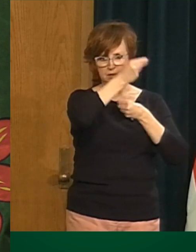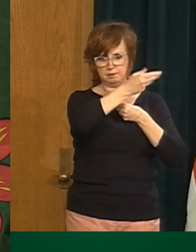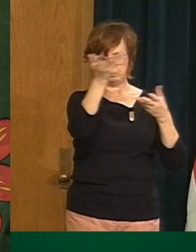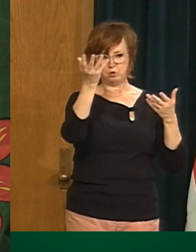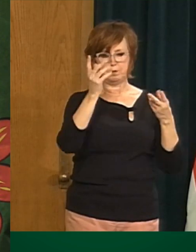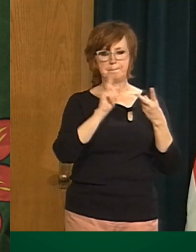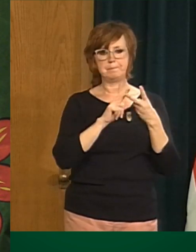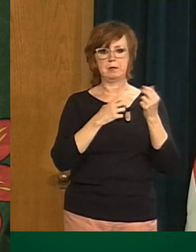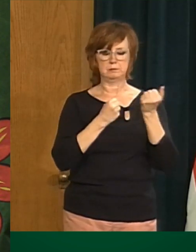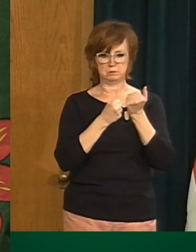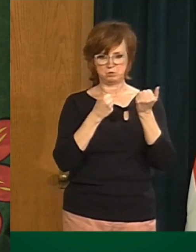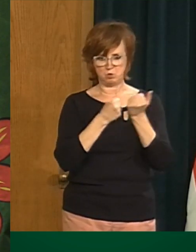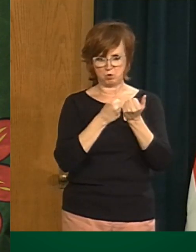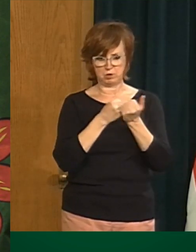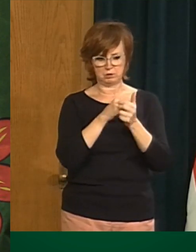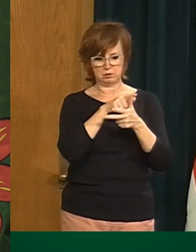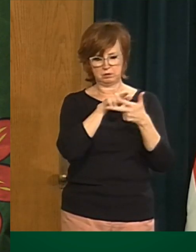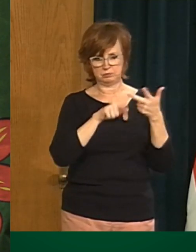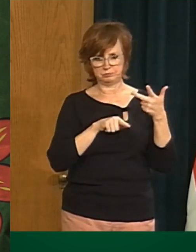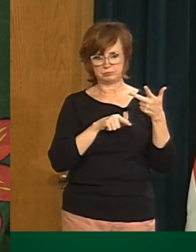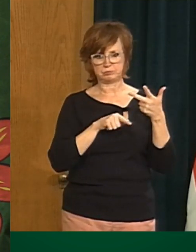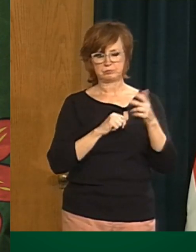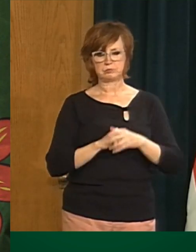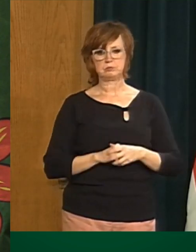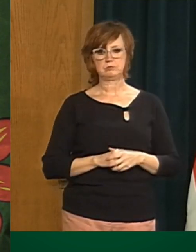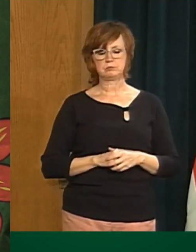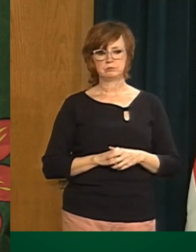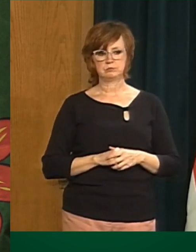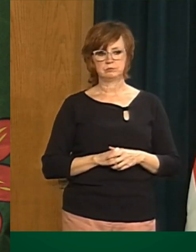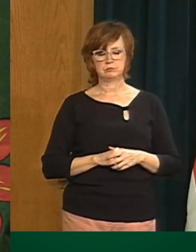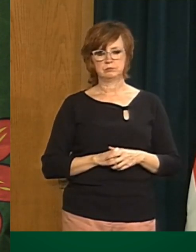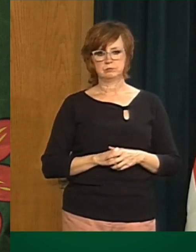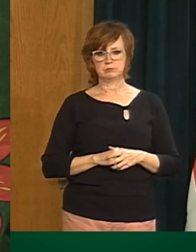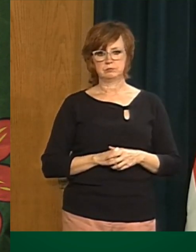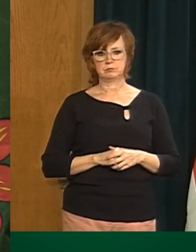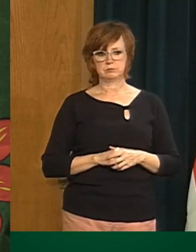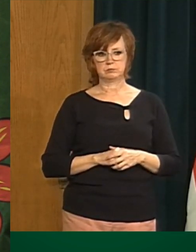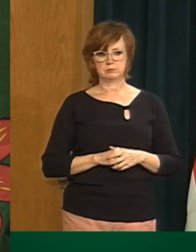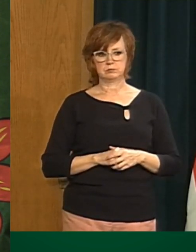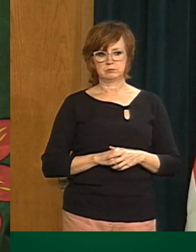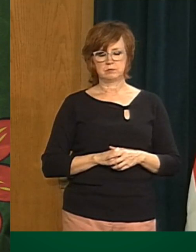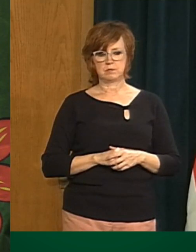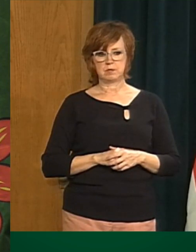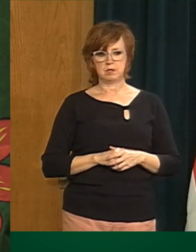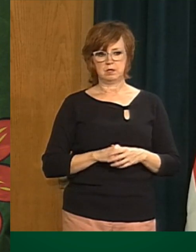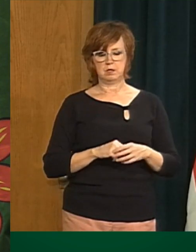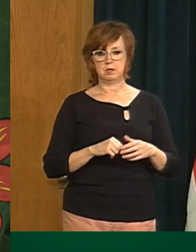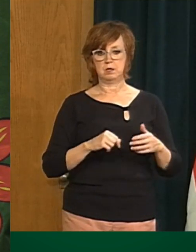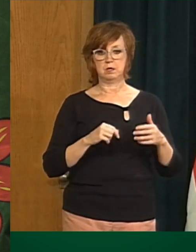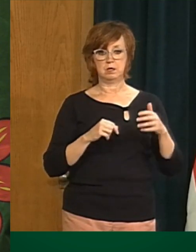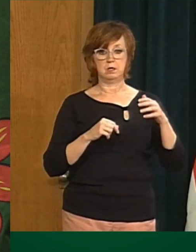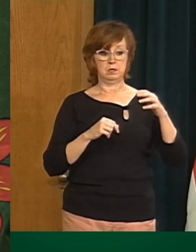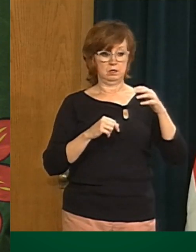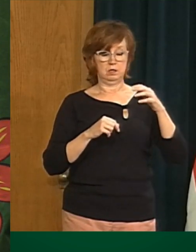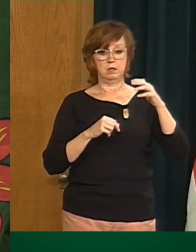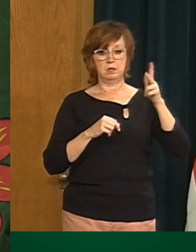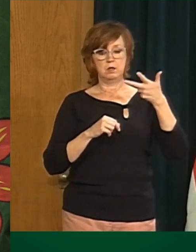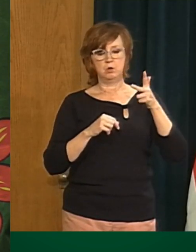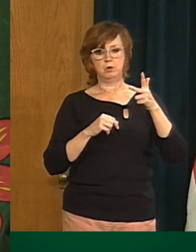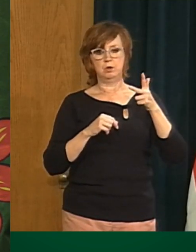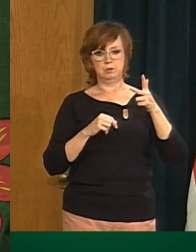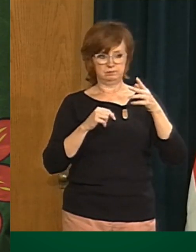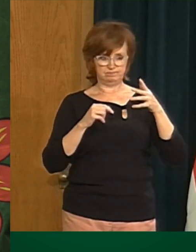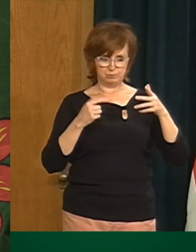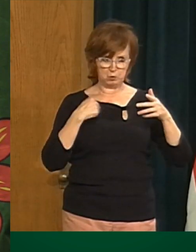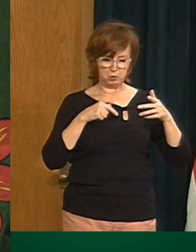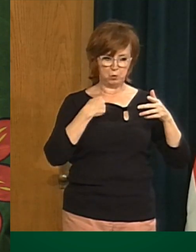with their local initiatives, and C, taking a more active role in ensuring that we'll have a successful outcome when it comes to flattening